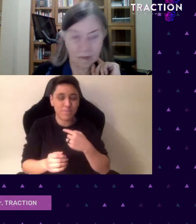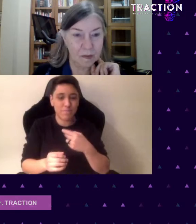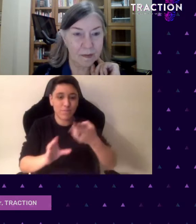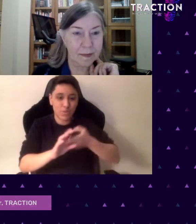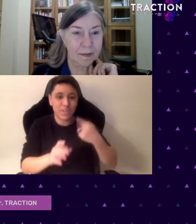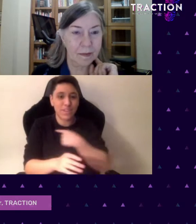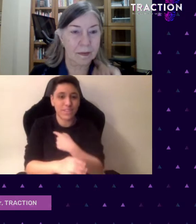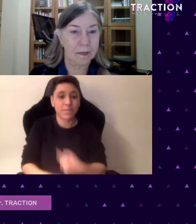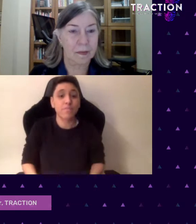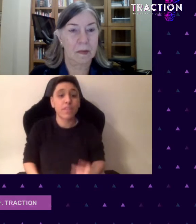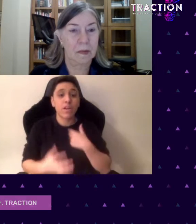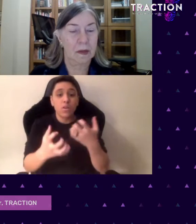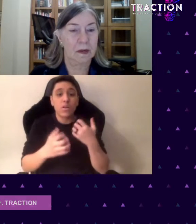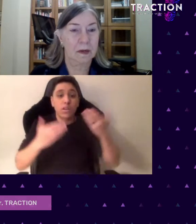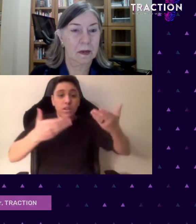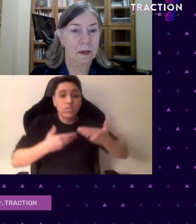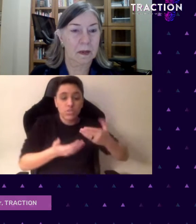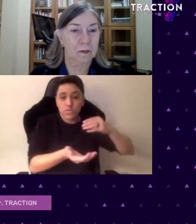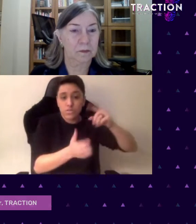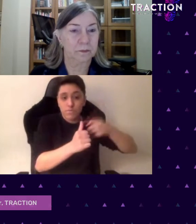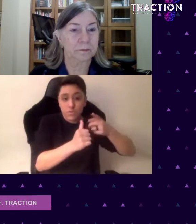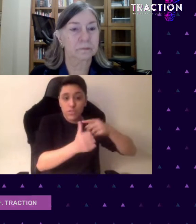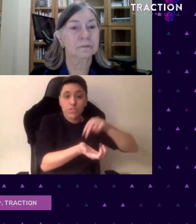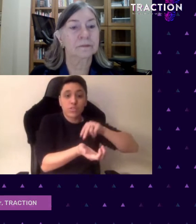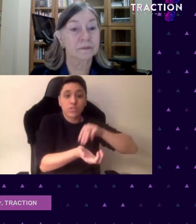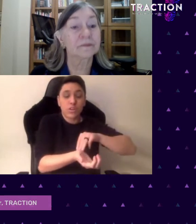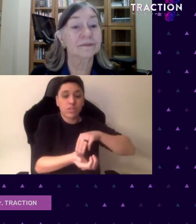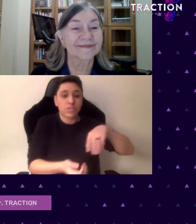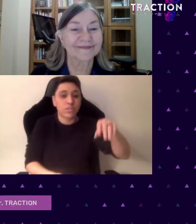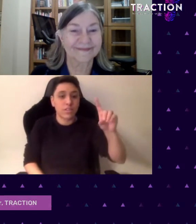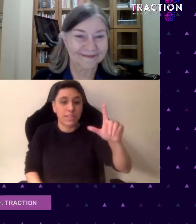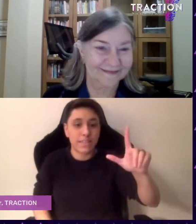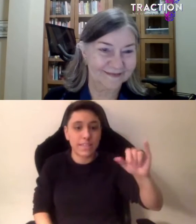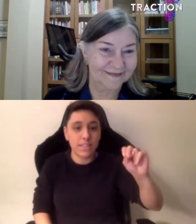you first, Dr. Linda Gromko.